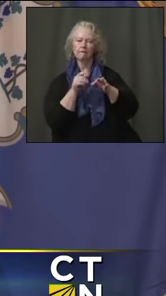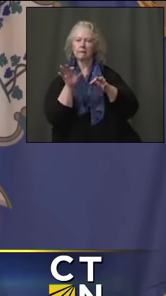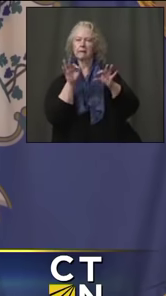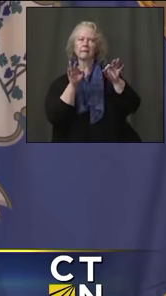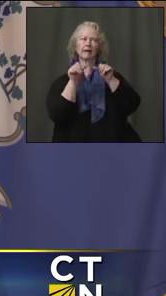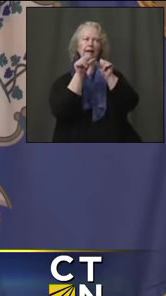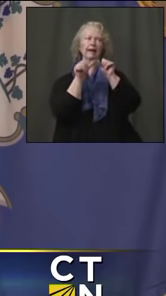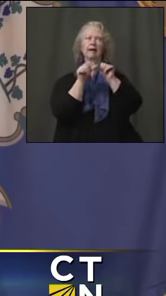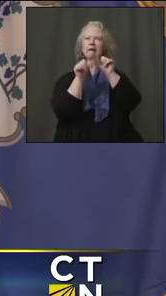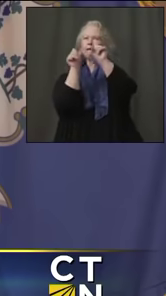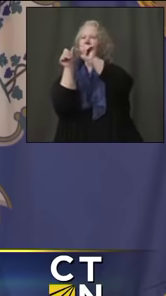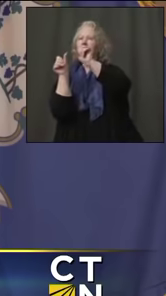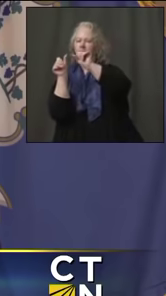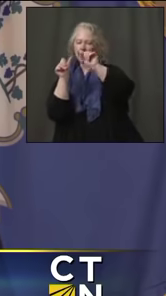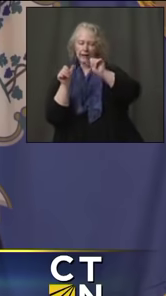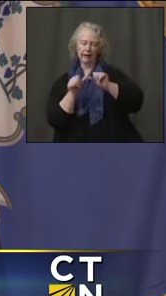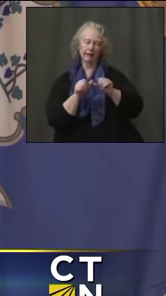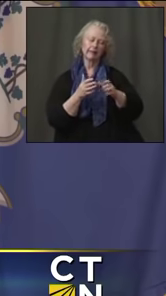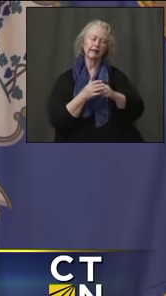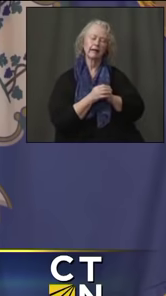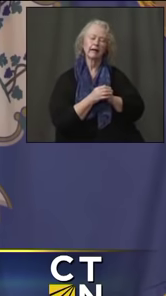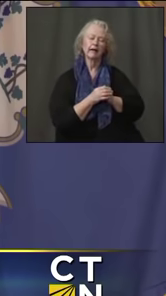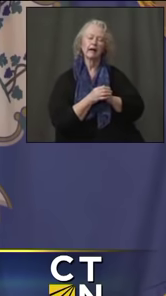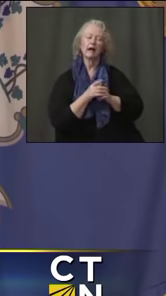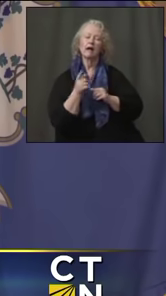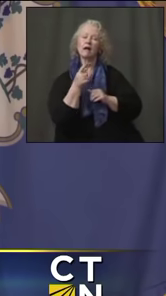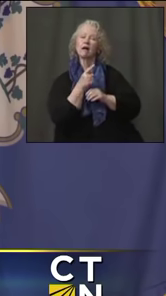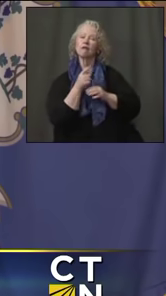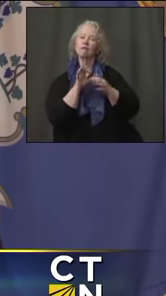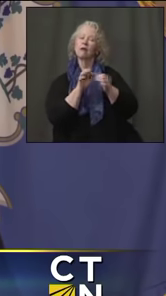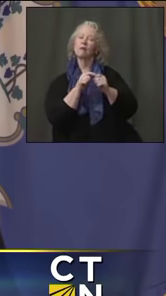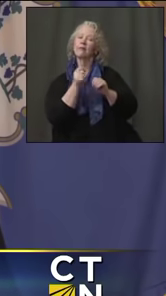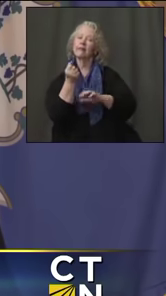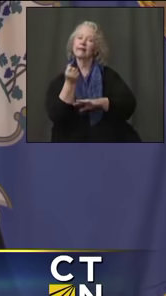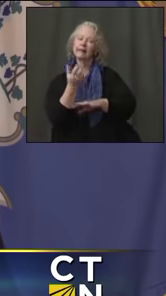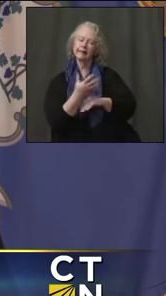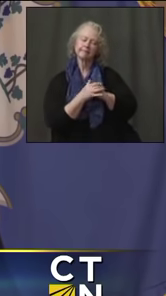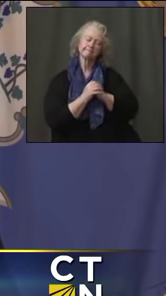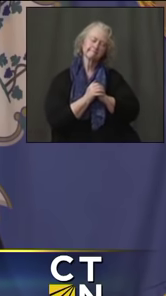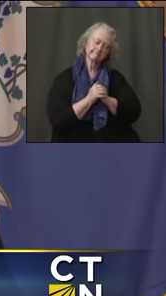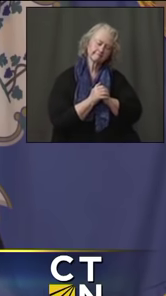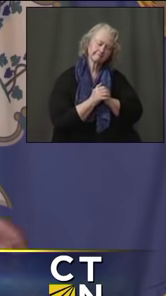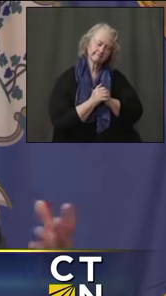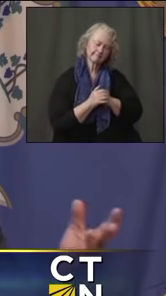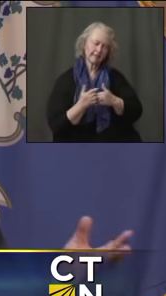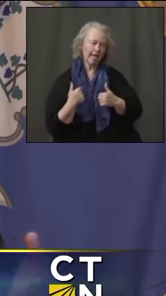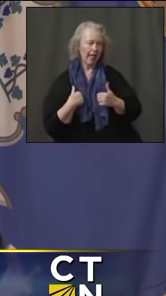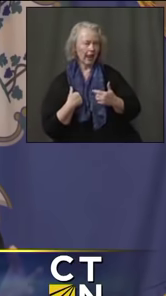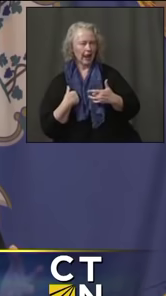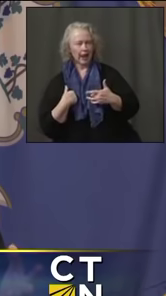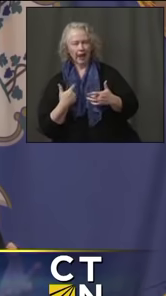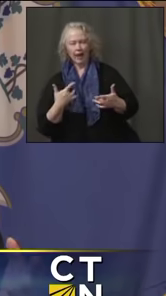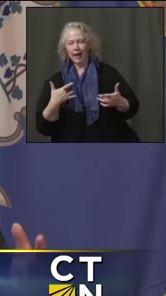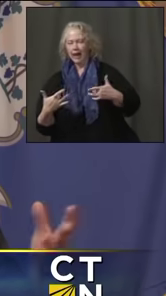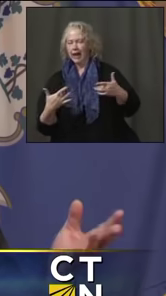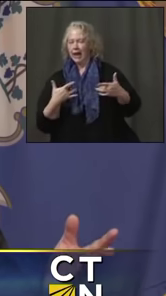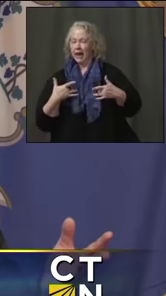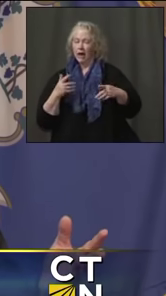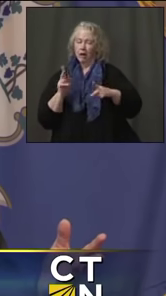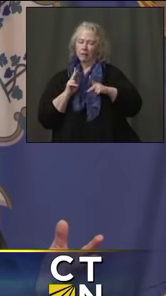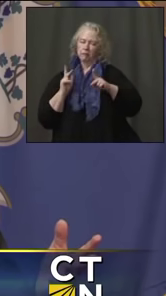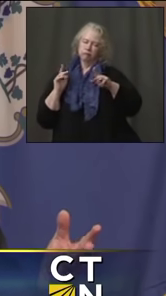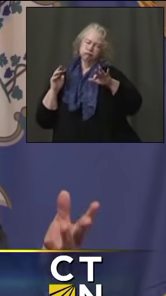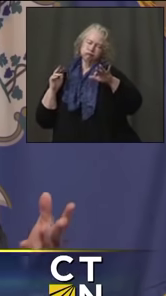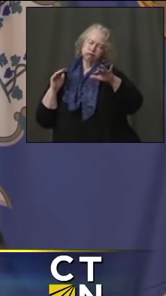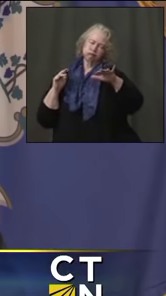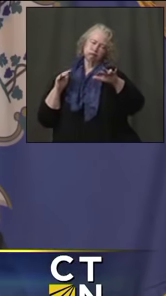codes. As regards the tribes, you know me, I have real worries that hundreds of people from around